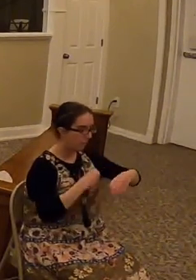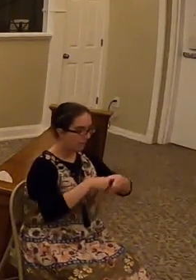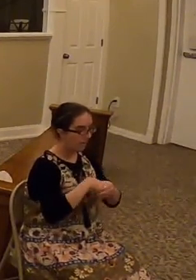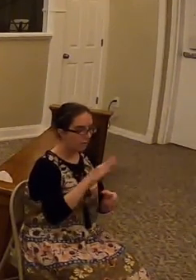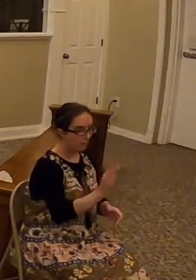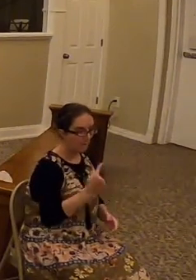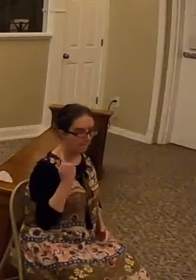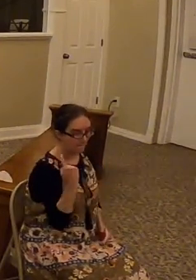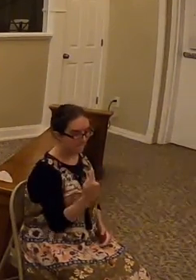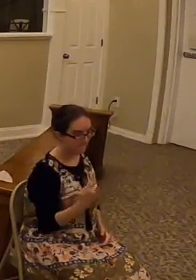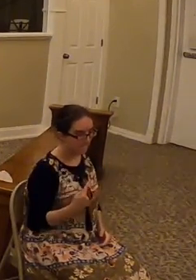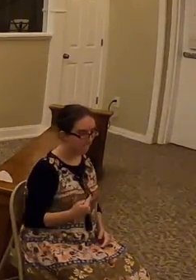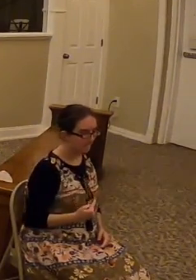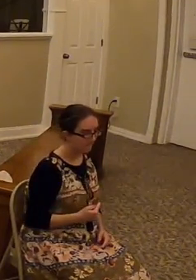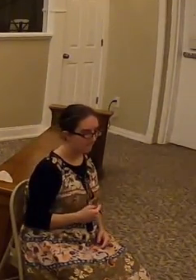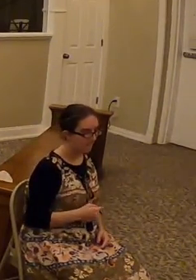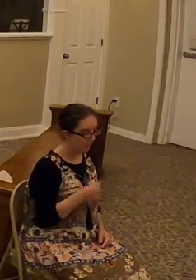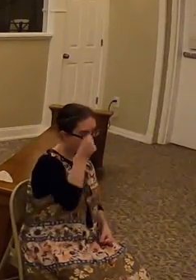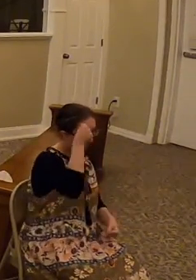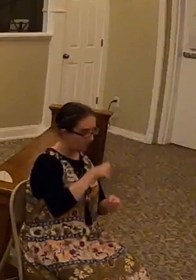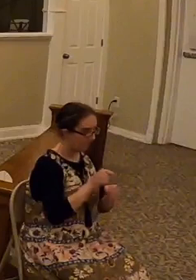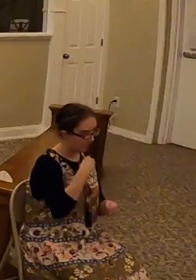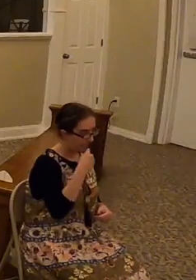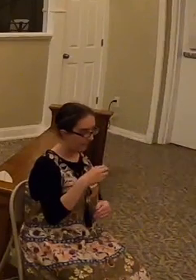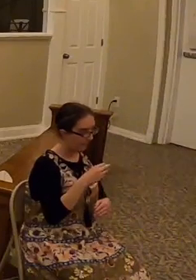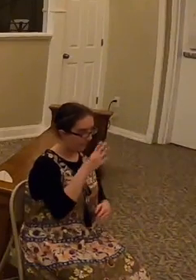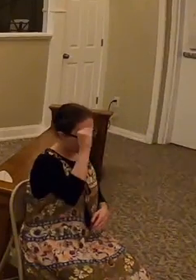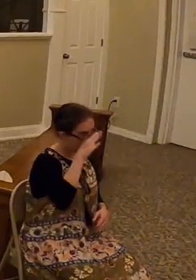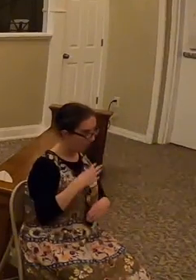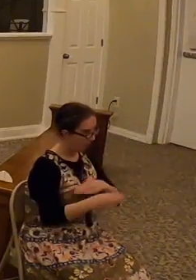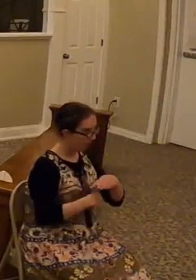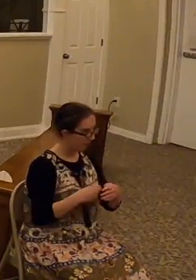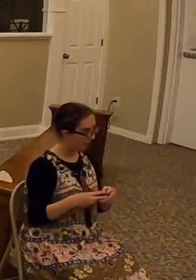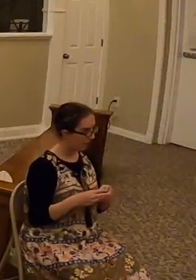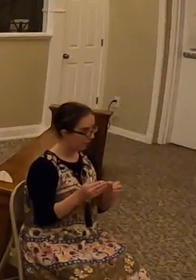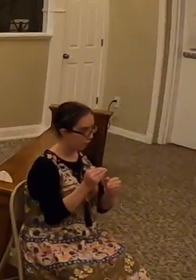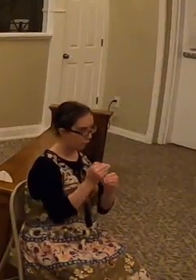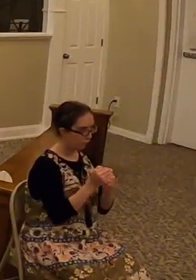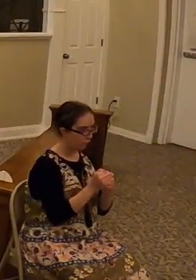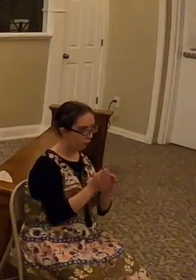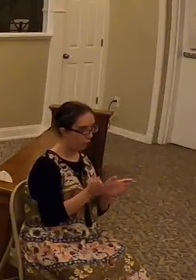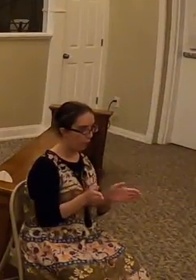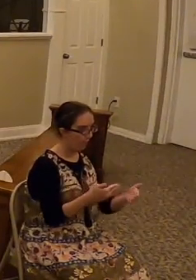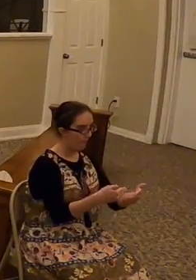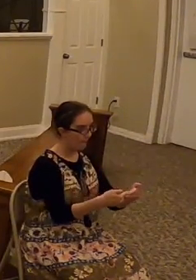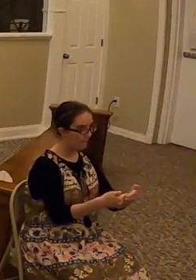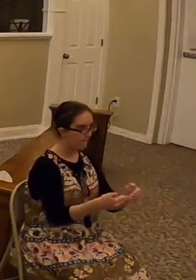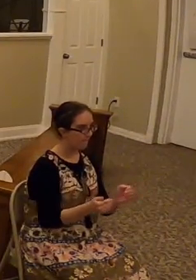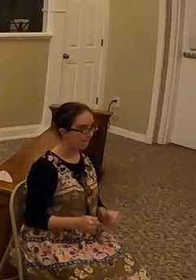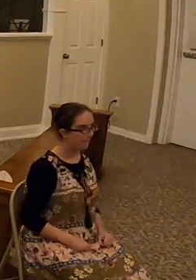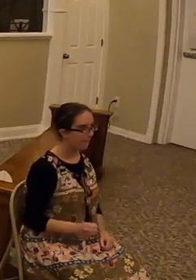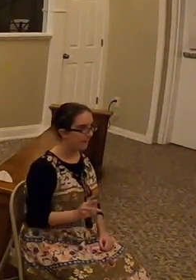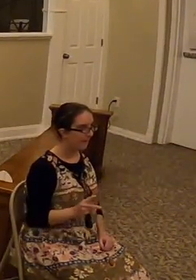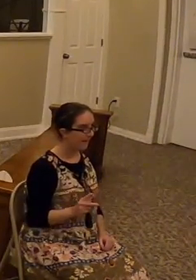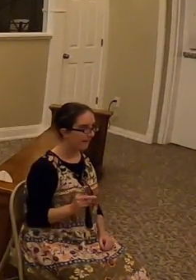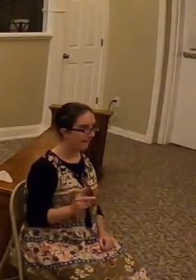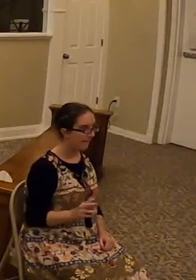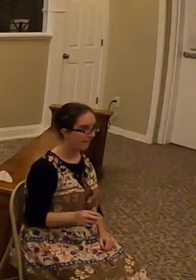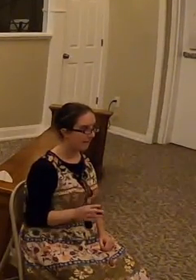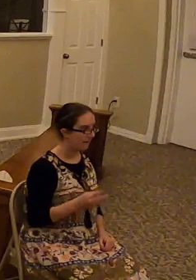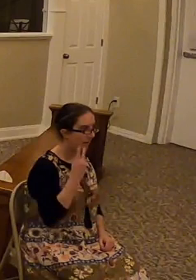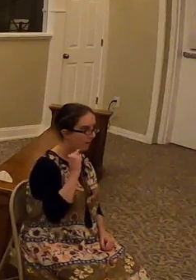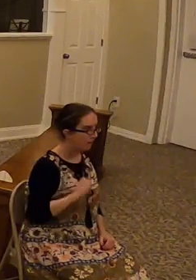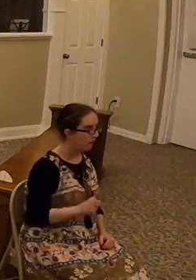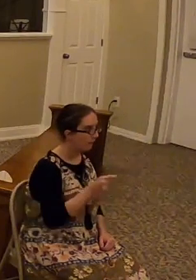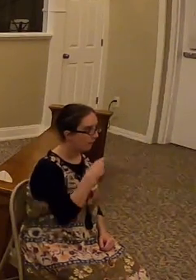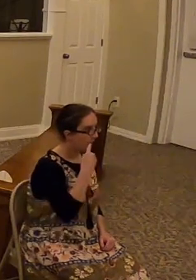up in yourself. Amen. You remember what I was saying, a man wrapped up in himself is a really small package. Amen. All right, so look